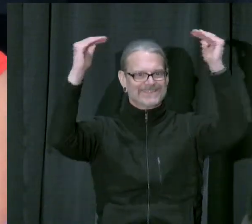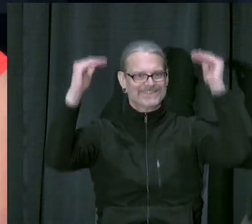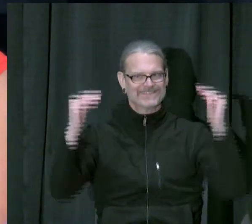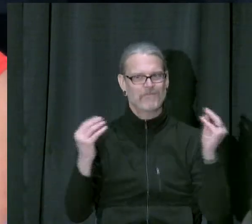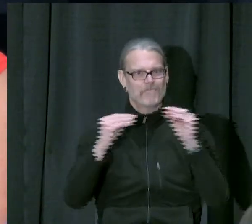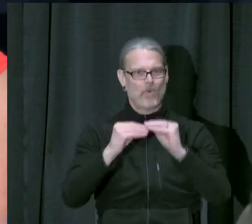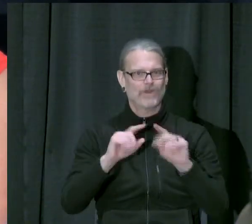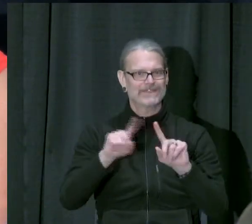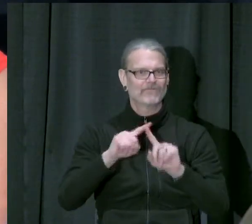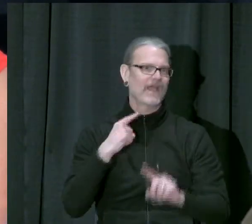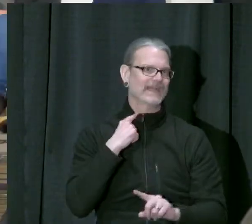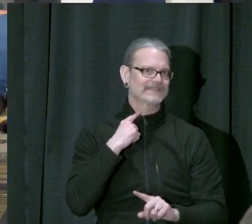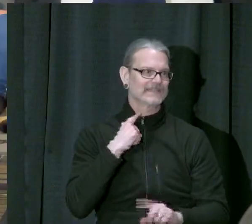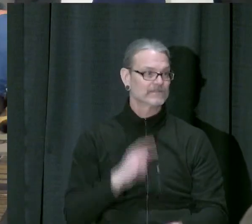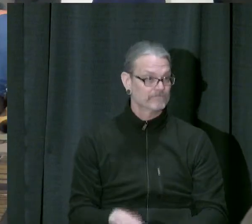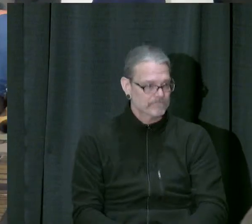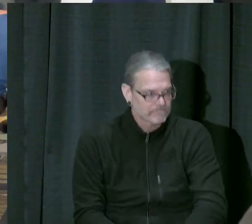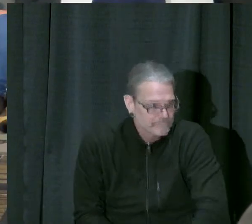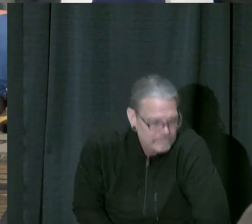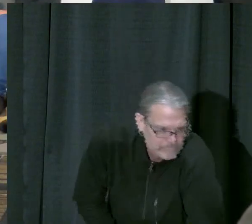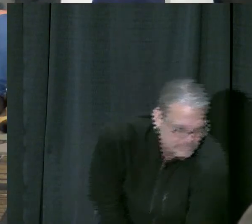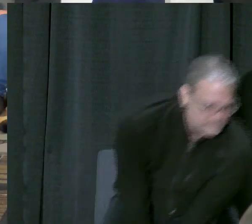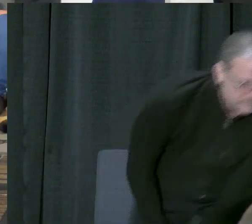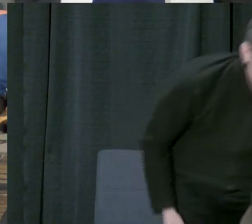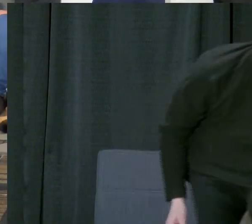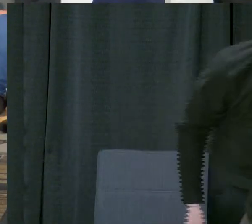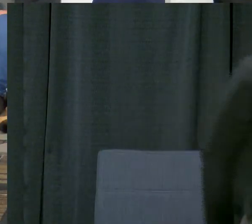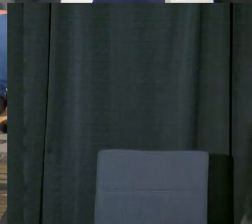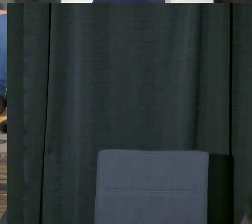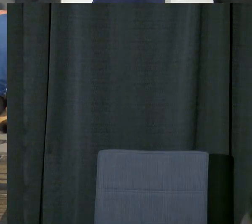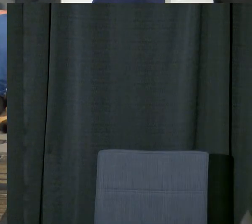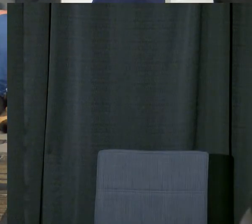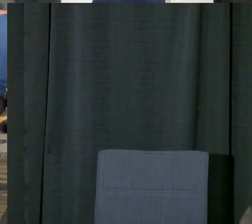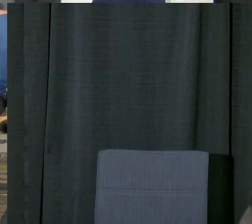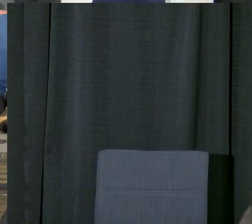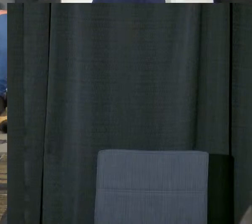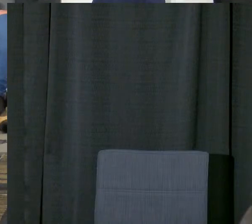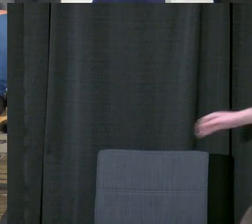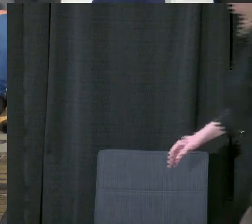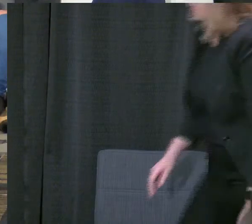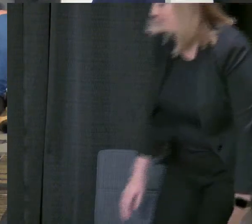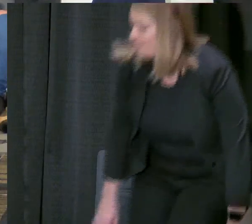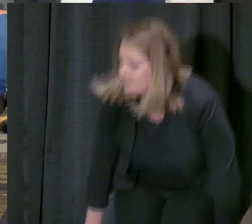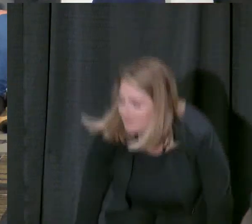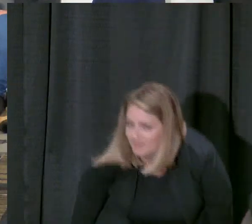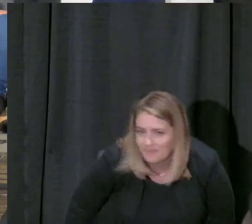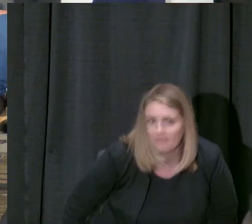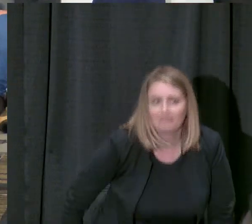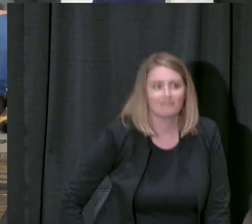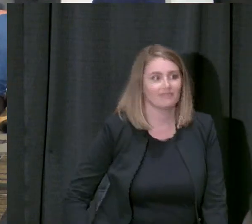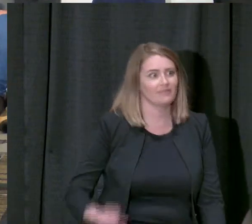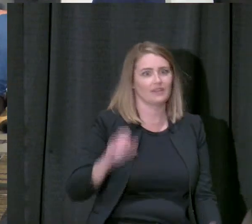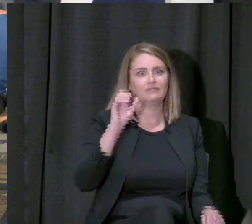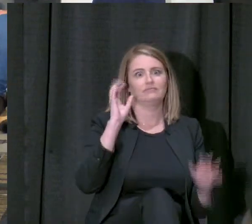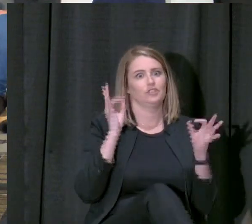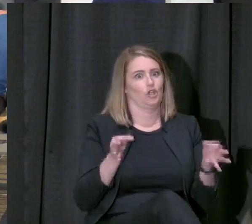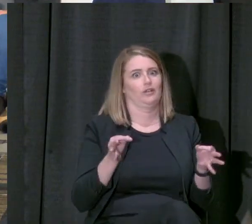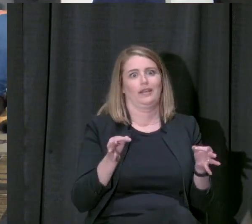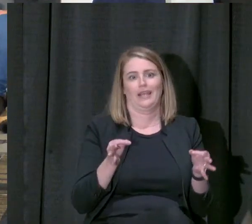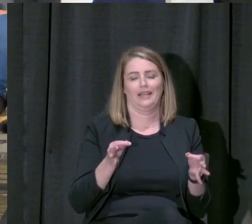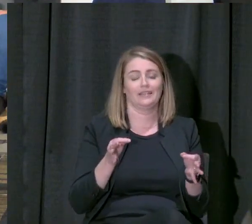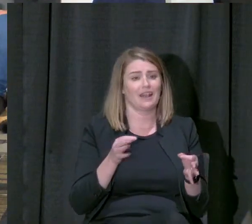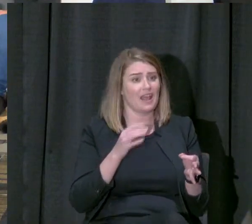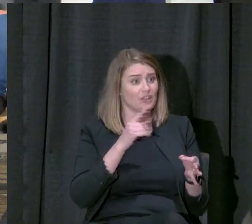do. There certainly is. And, I love that you talked about collaboration and, all of